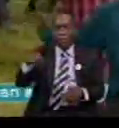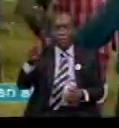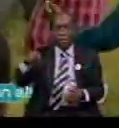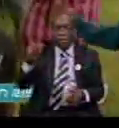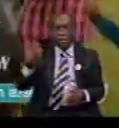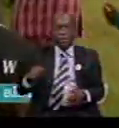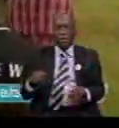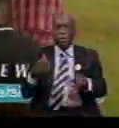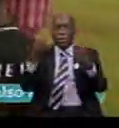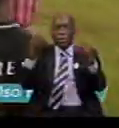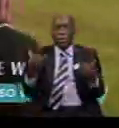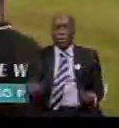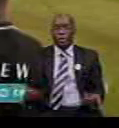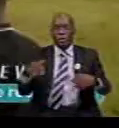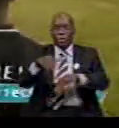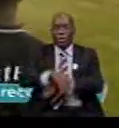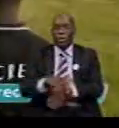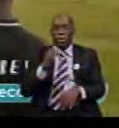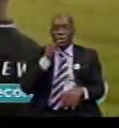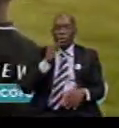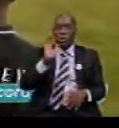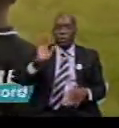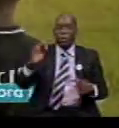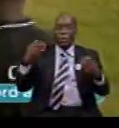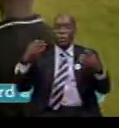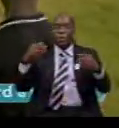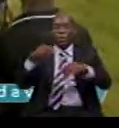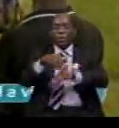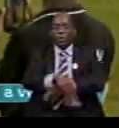Today is your day. A day of miracle.